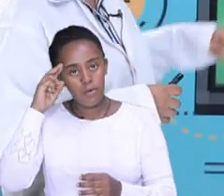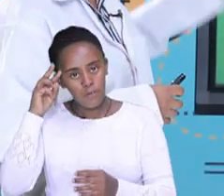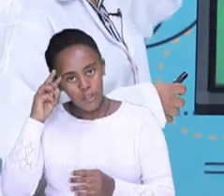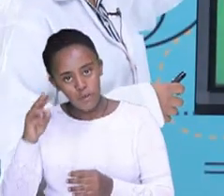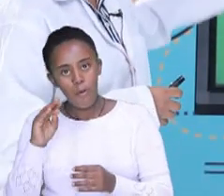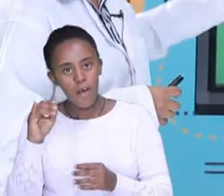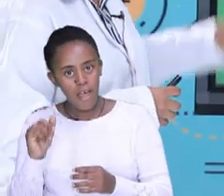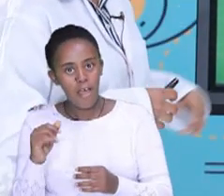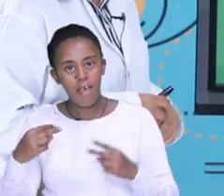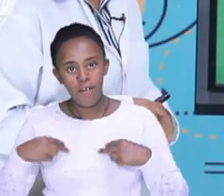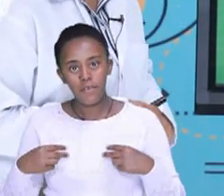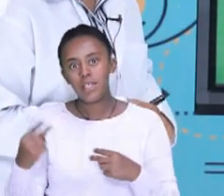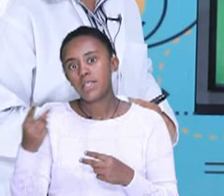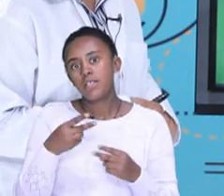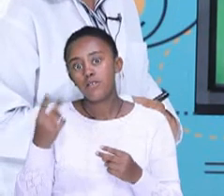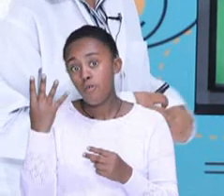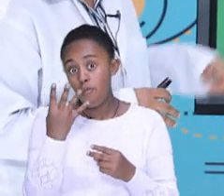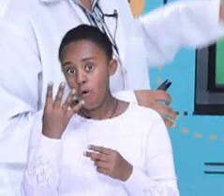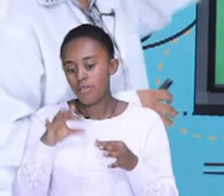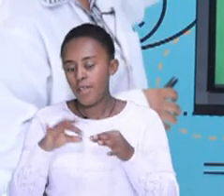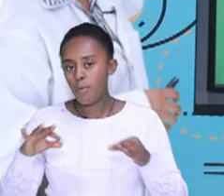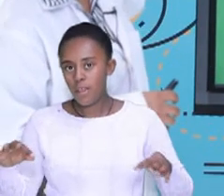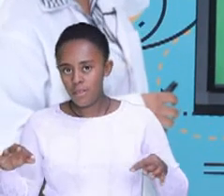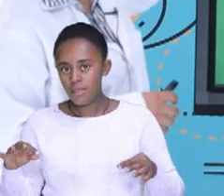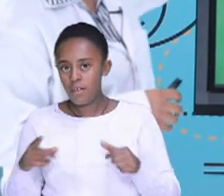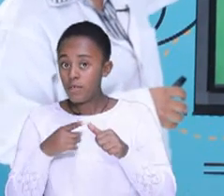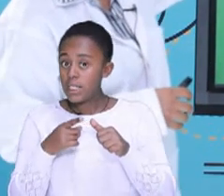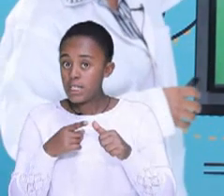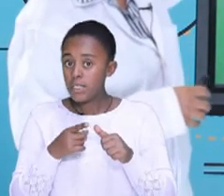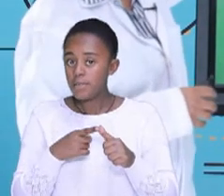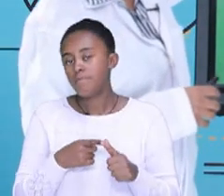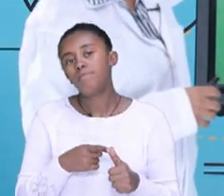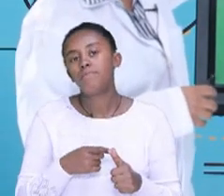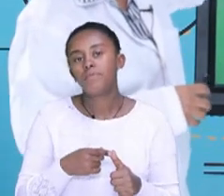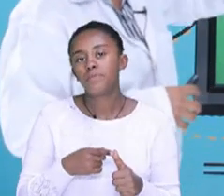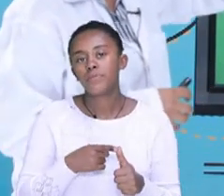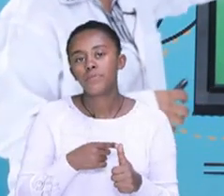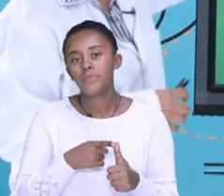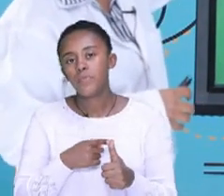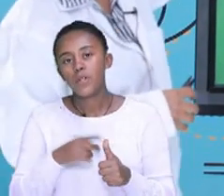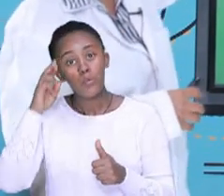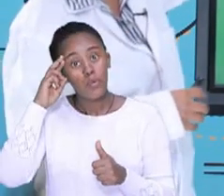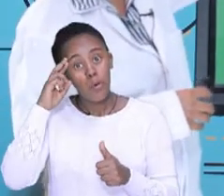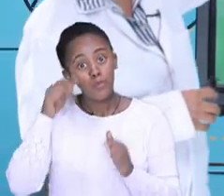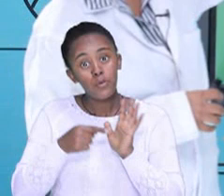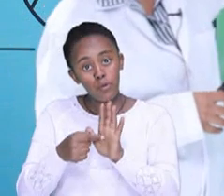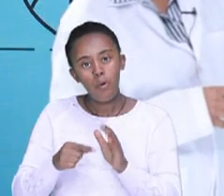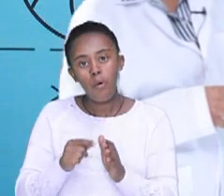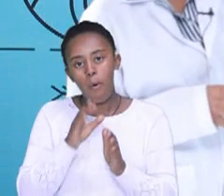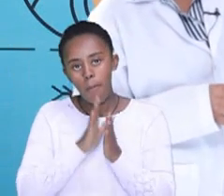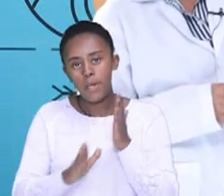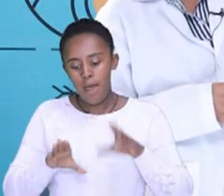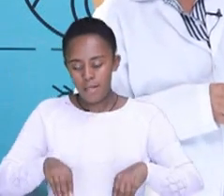Virchow by having these four statements. The first statement, Rudolph Virchow complete the